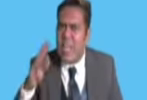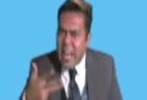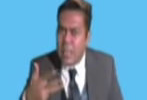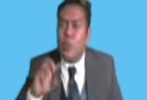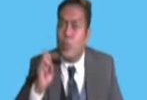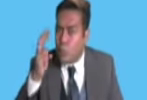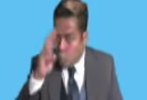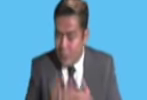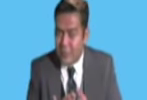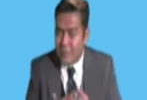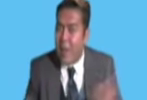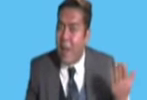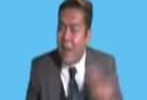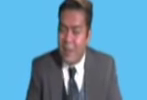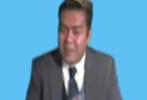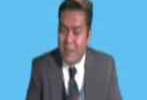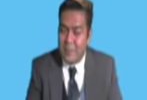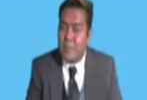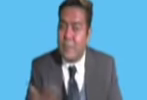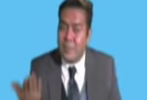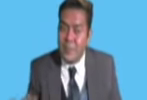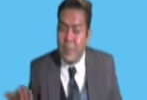2020, total budget is about